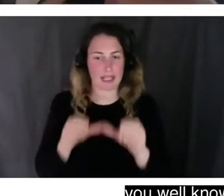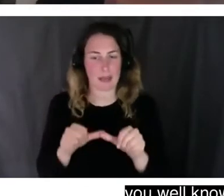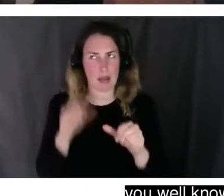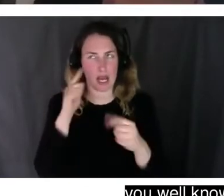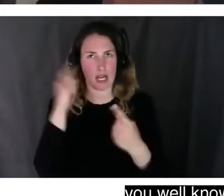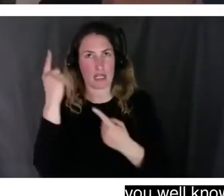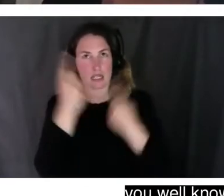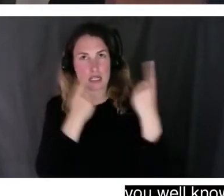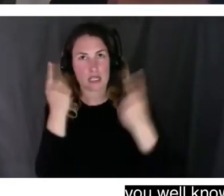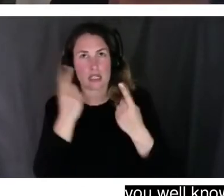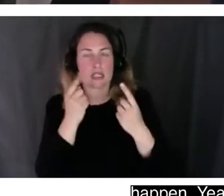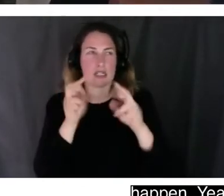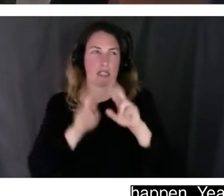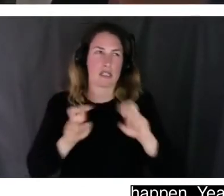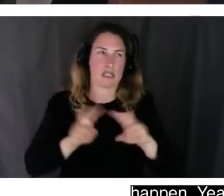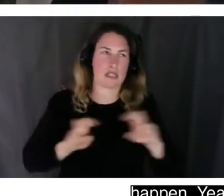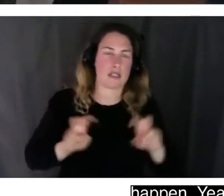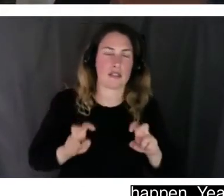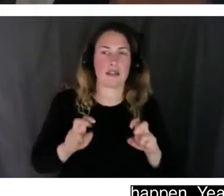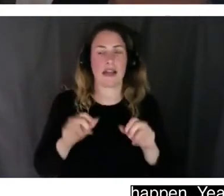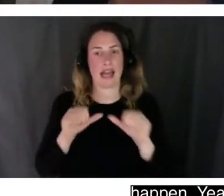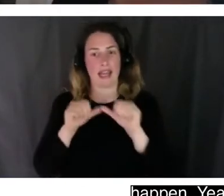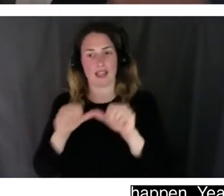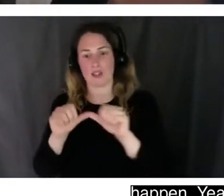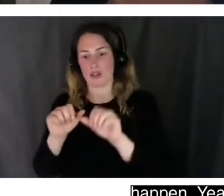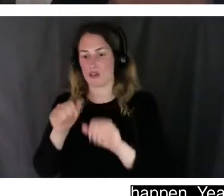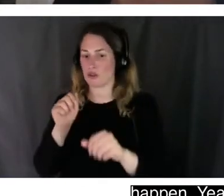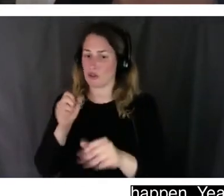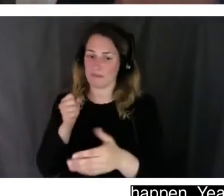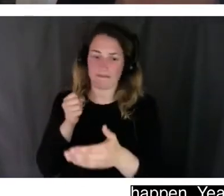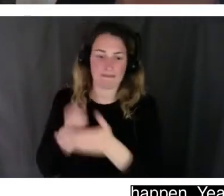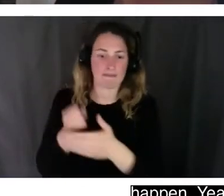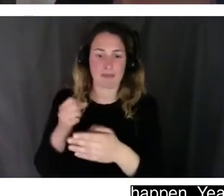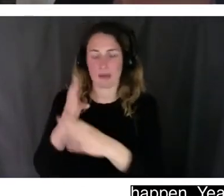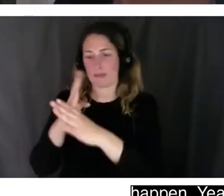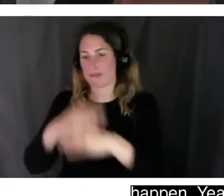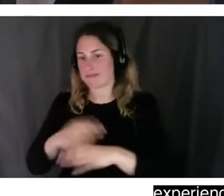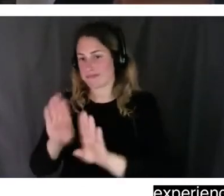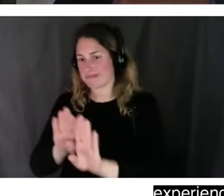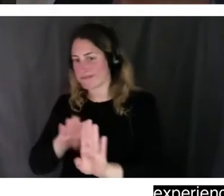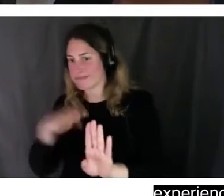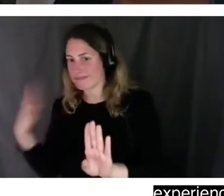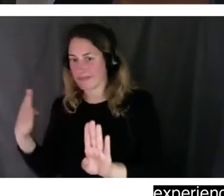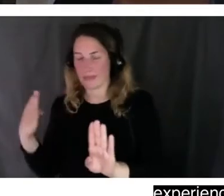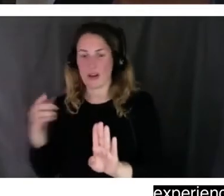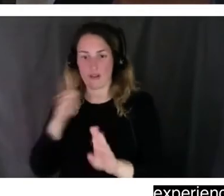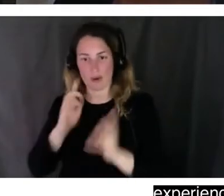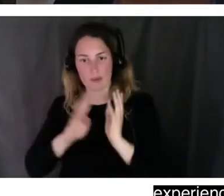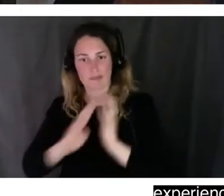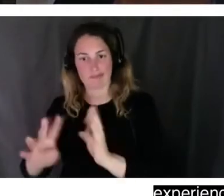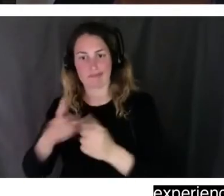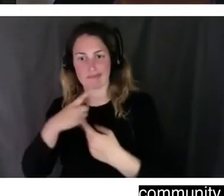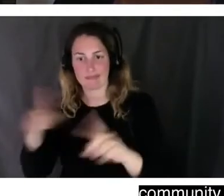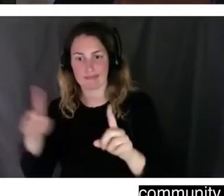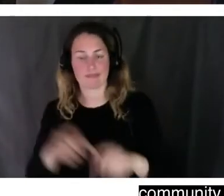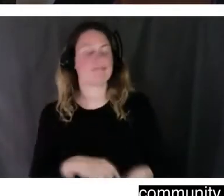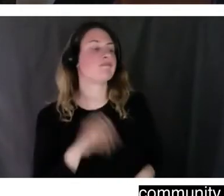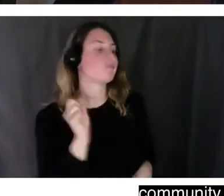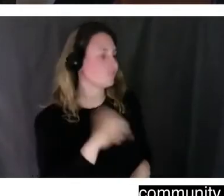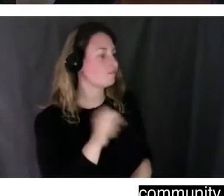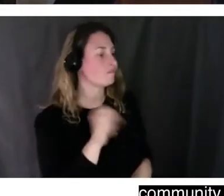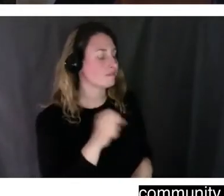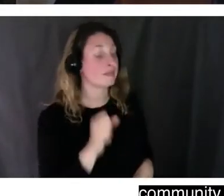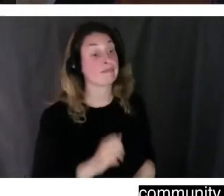kicking those doors open and making it happen. Yeah. I've always found in my experience, I've worked in this disability